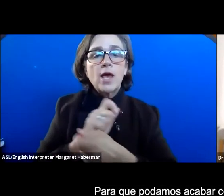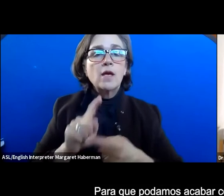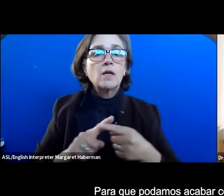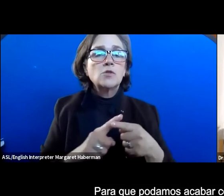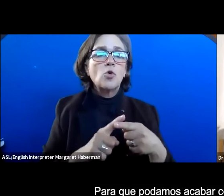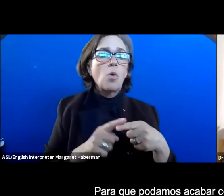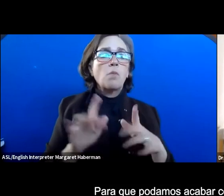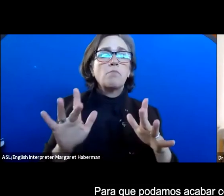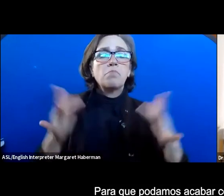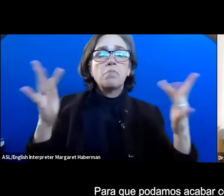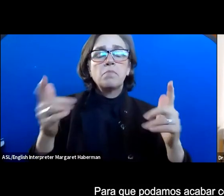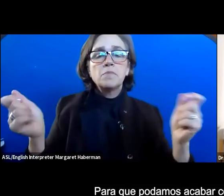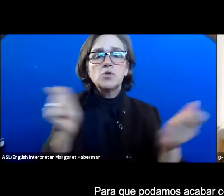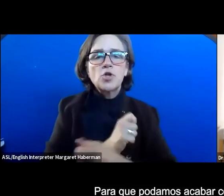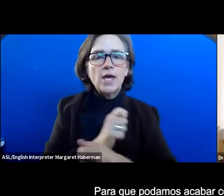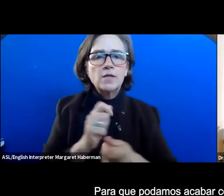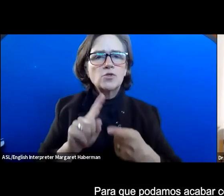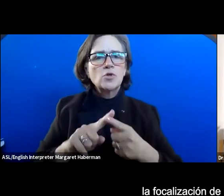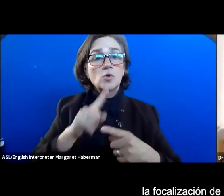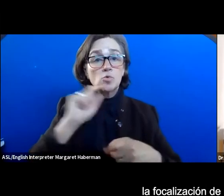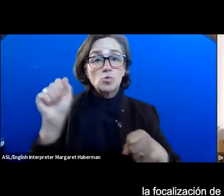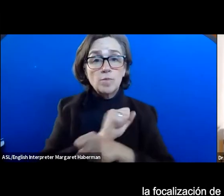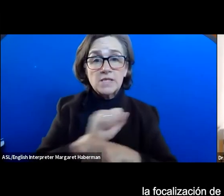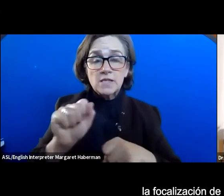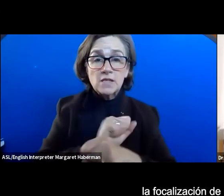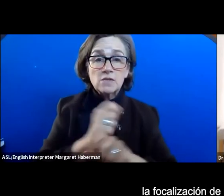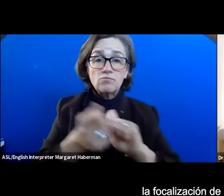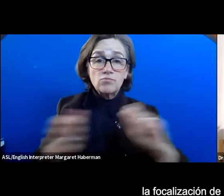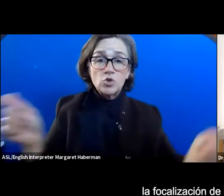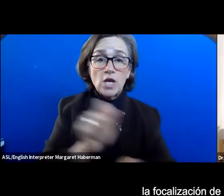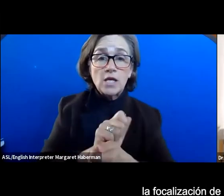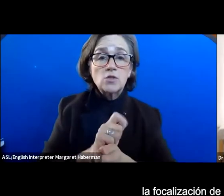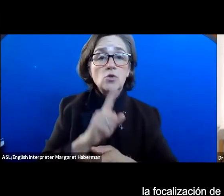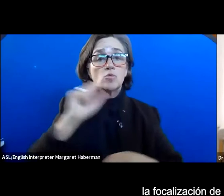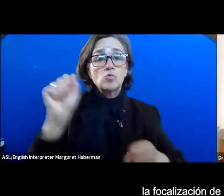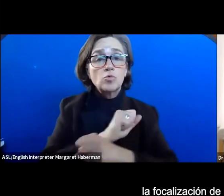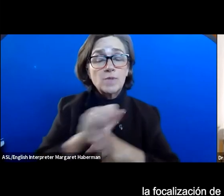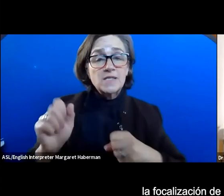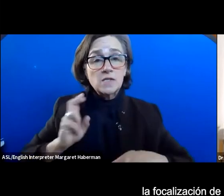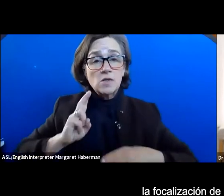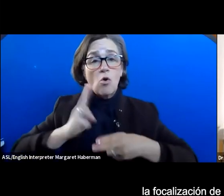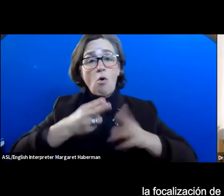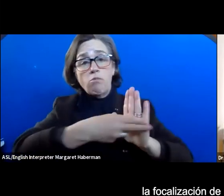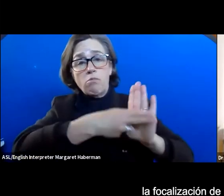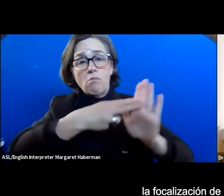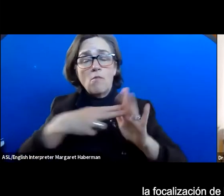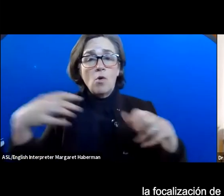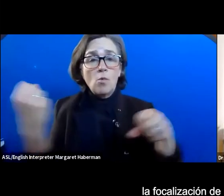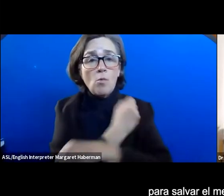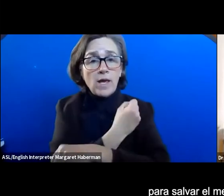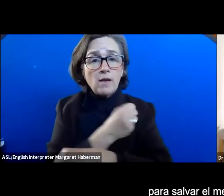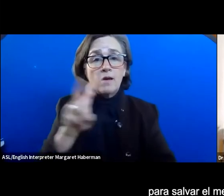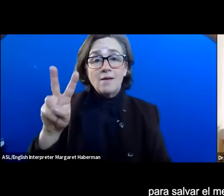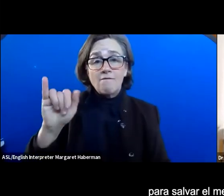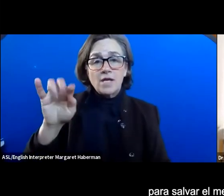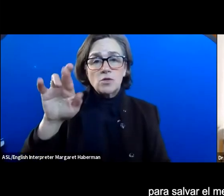to end state violence, in order for us to end the targeting of Black people, of indigenous communities,